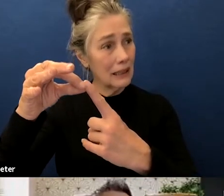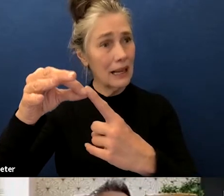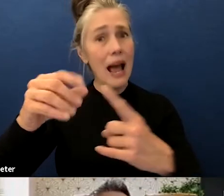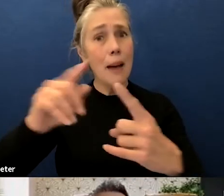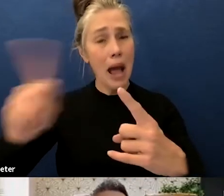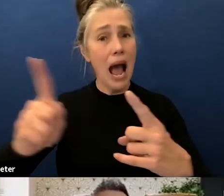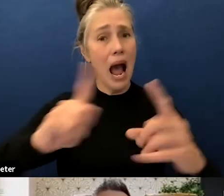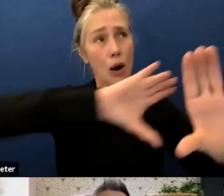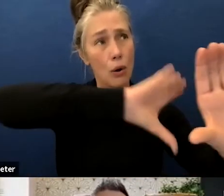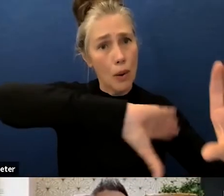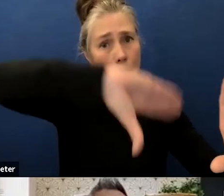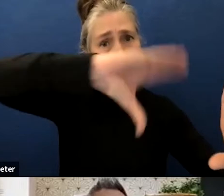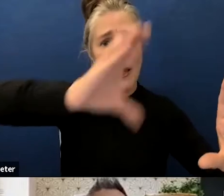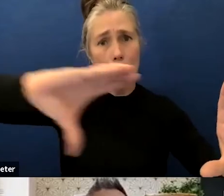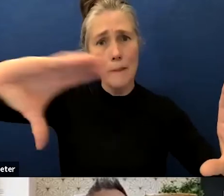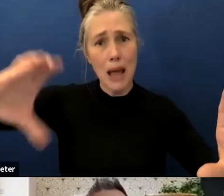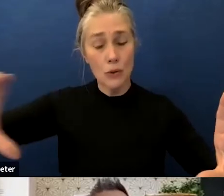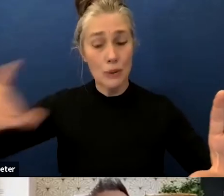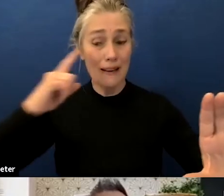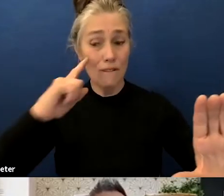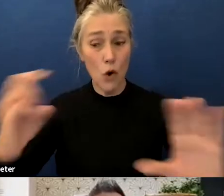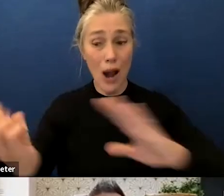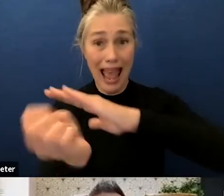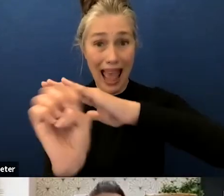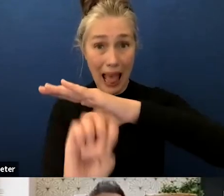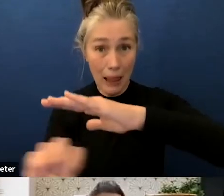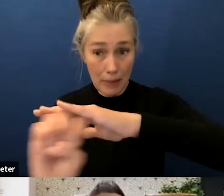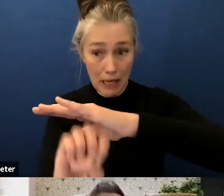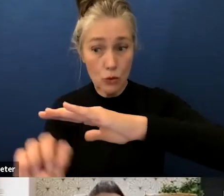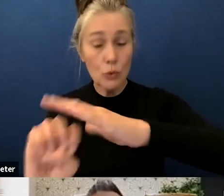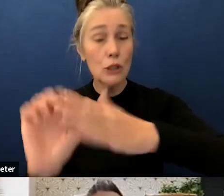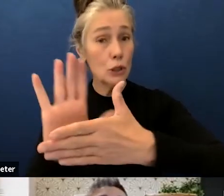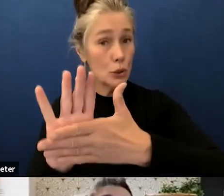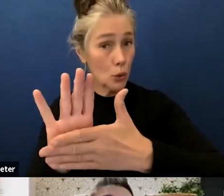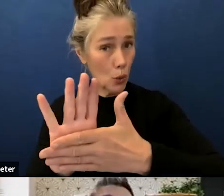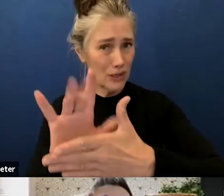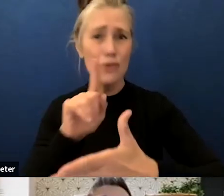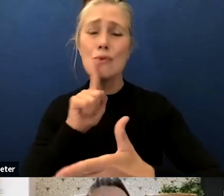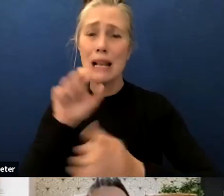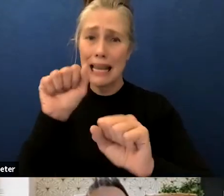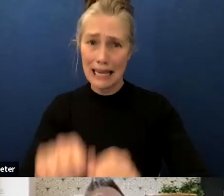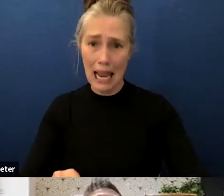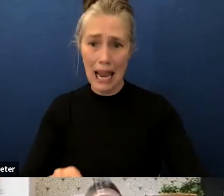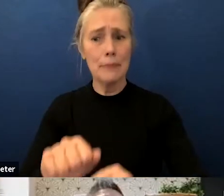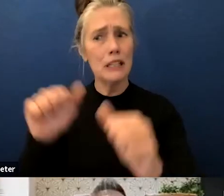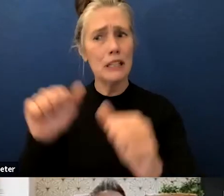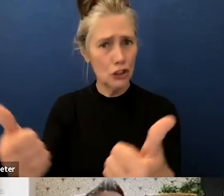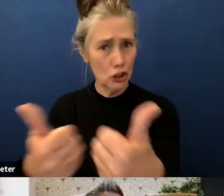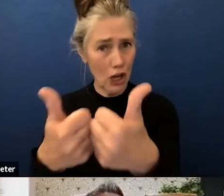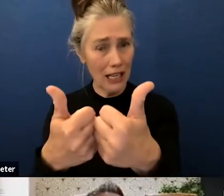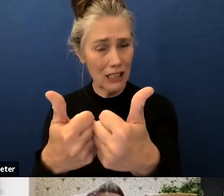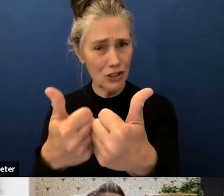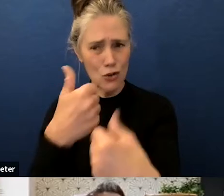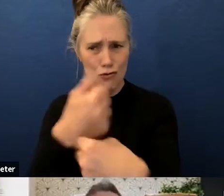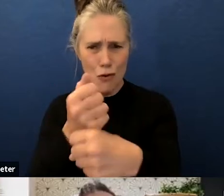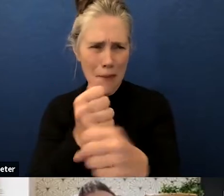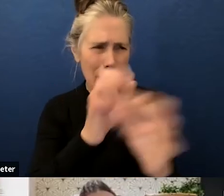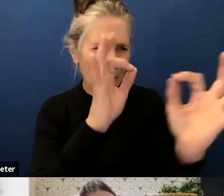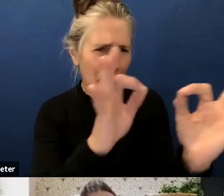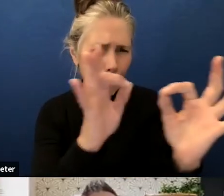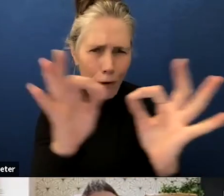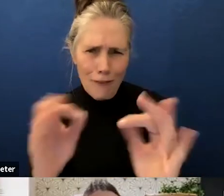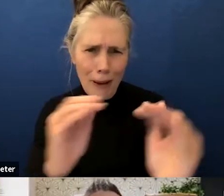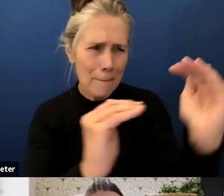is and then the smaller elementary boundaries within and that presents some challenges uh to have the perfect scenario